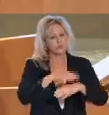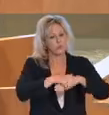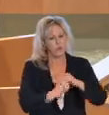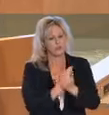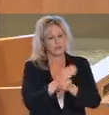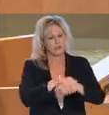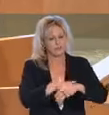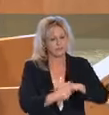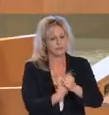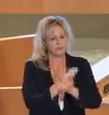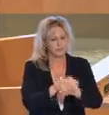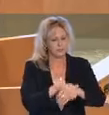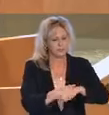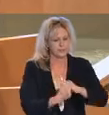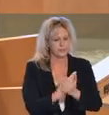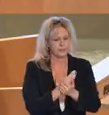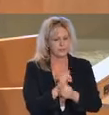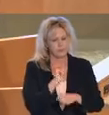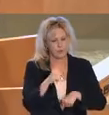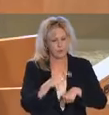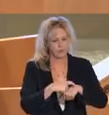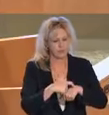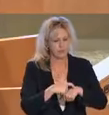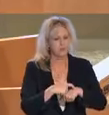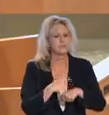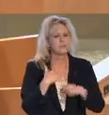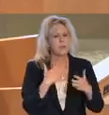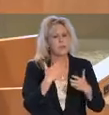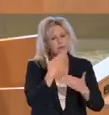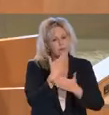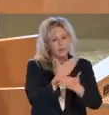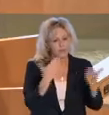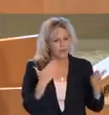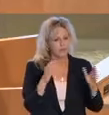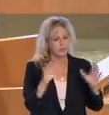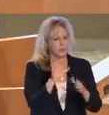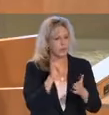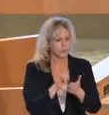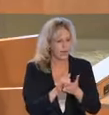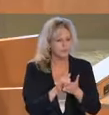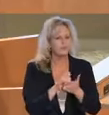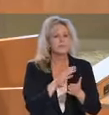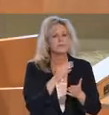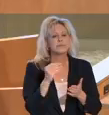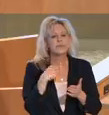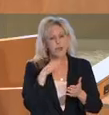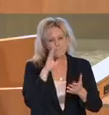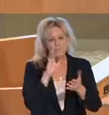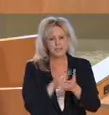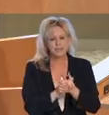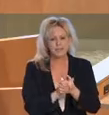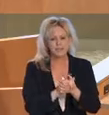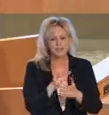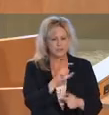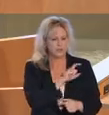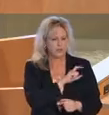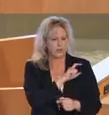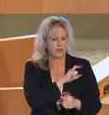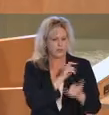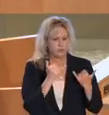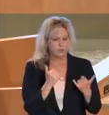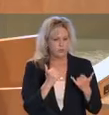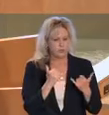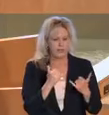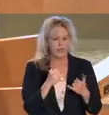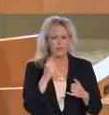and washing those germs off our hands all the time. So I want to thank everybody for doing that. And I believe, Sheriff, today's the Police